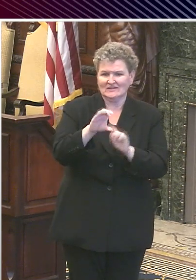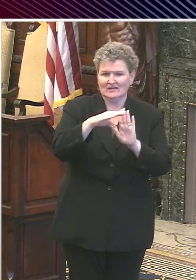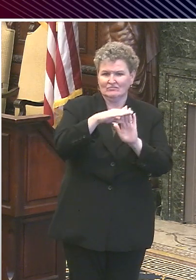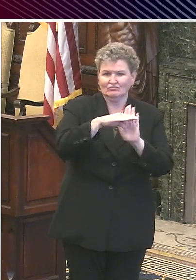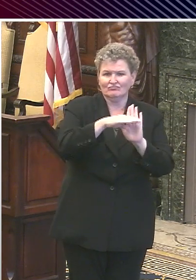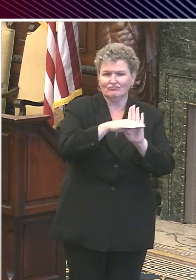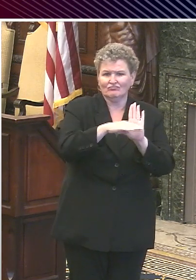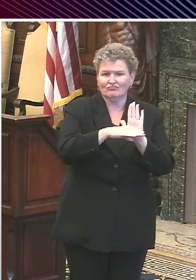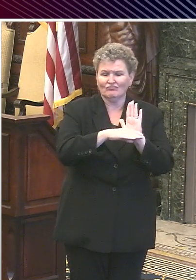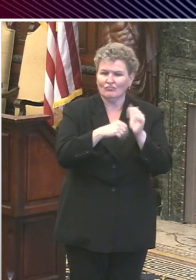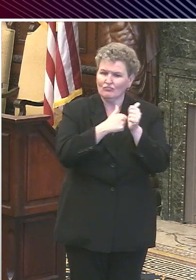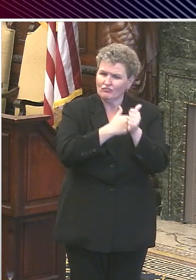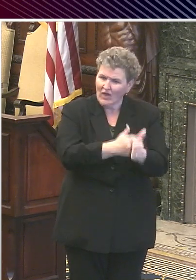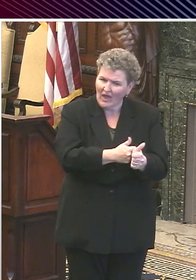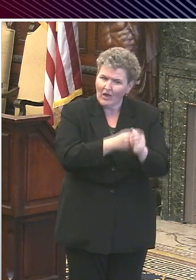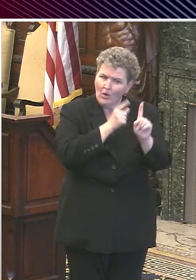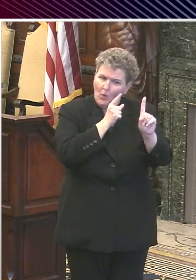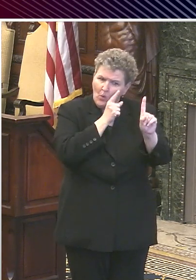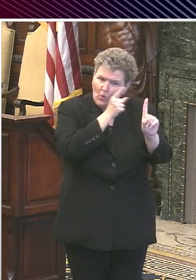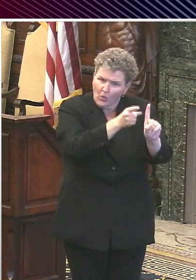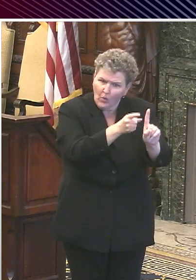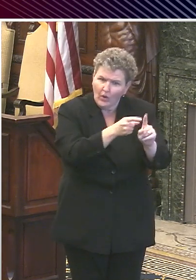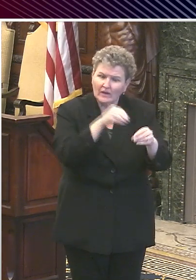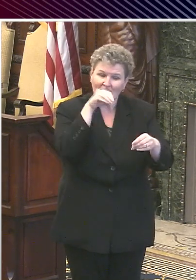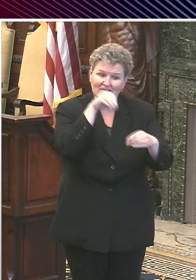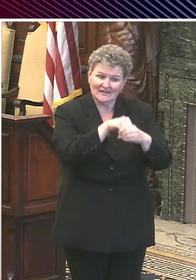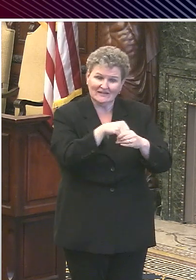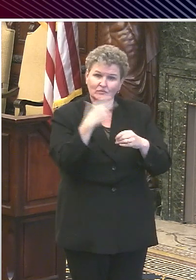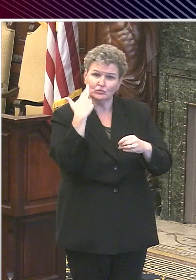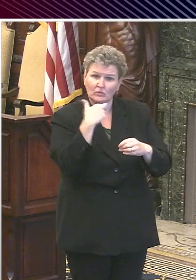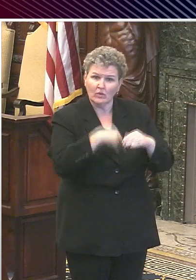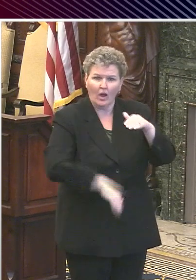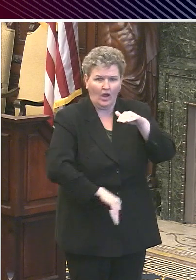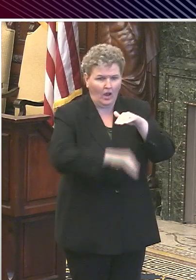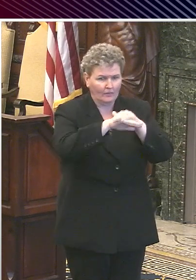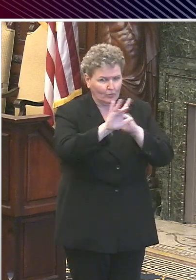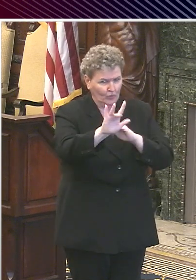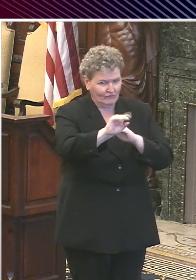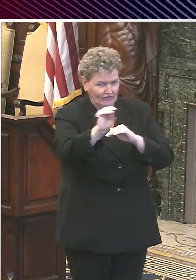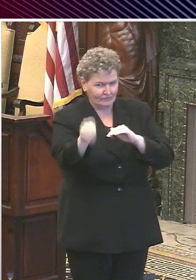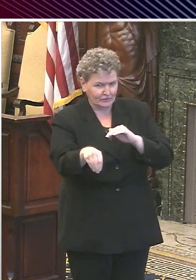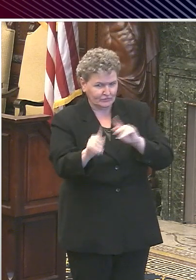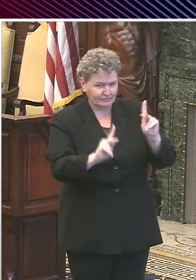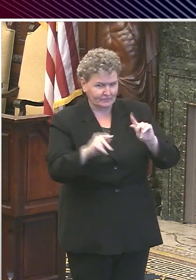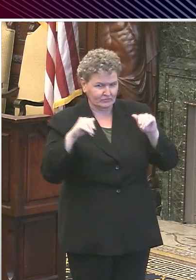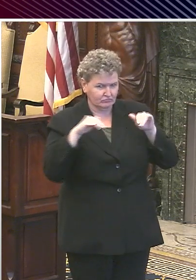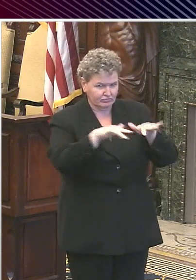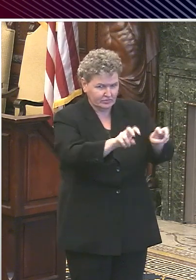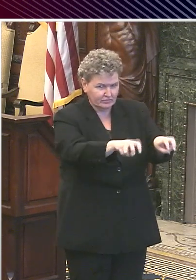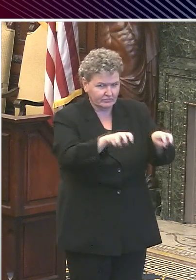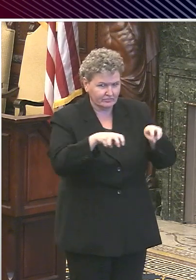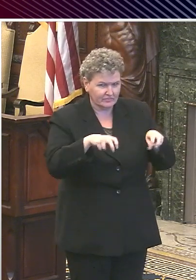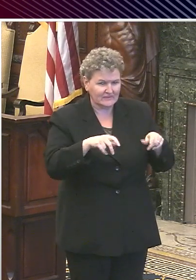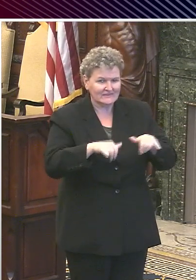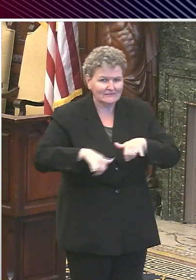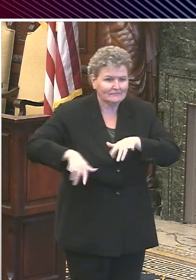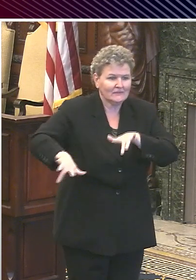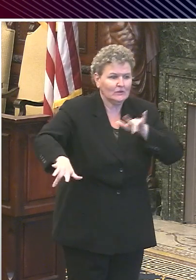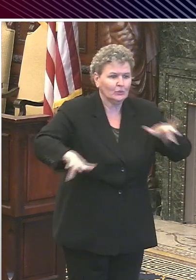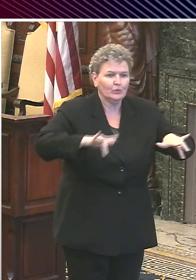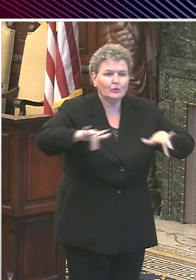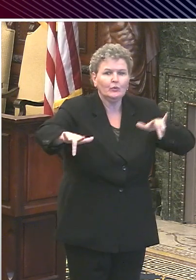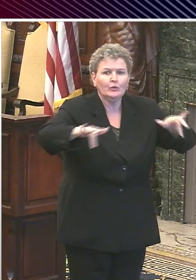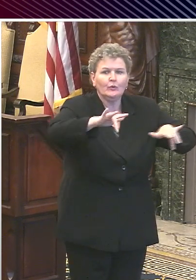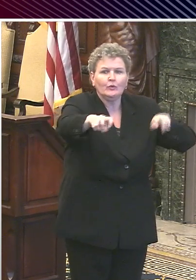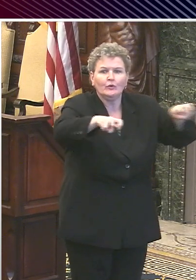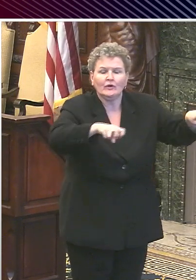key points are this: for restaurants, for indoor dining, no more than 25% capacity. Okay, so there's lots of space between diners. The diners